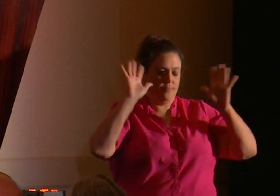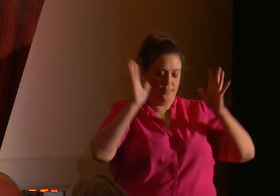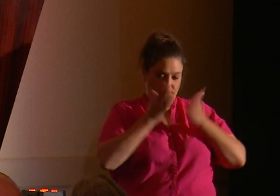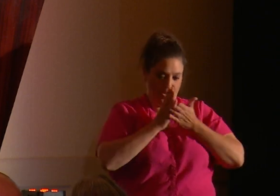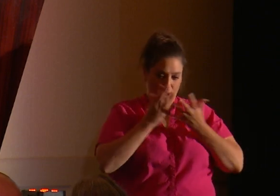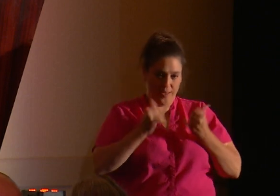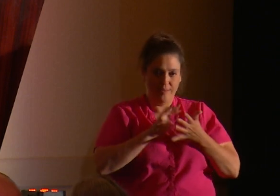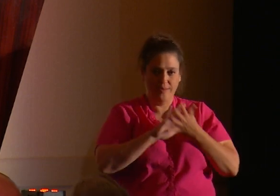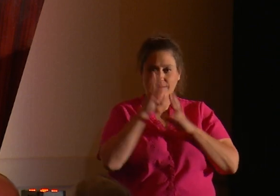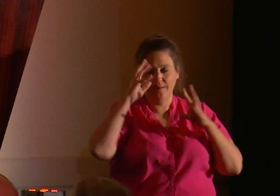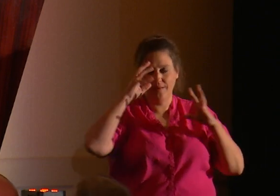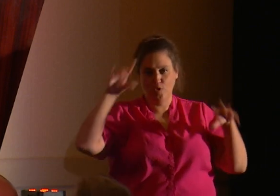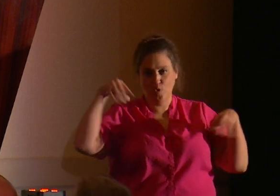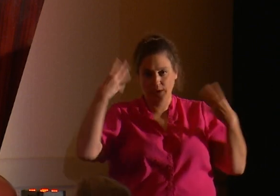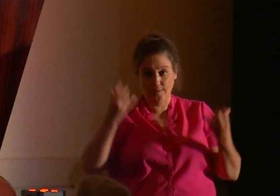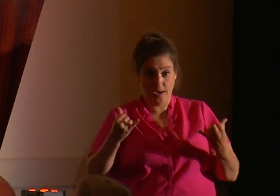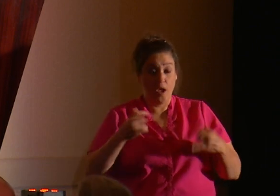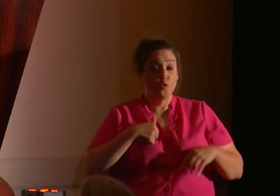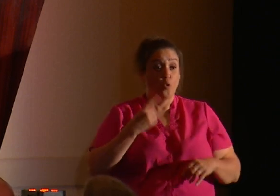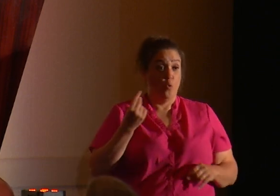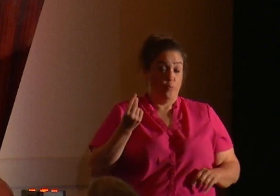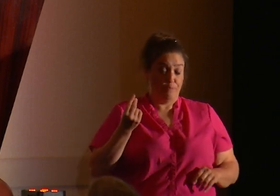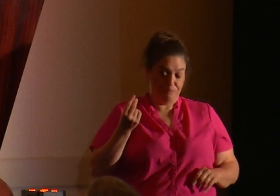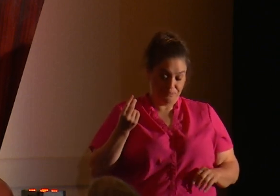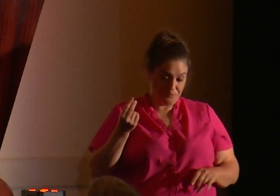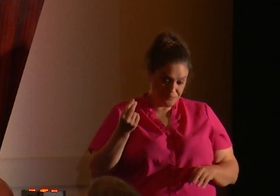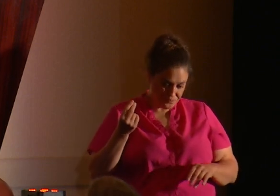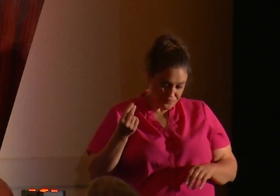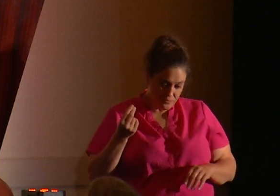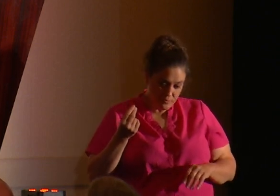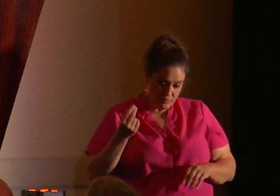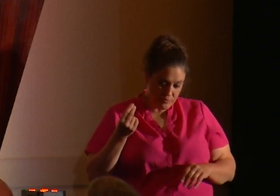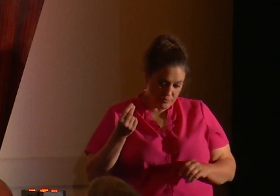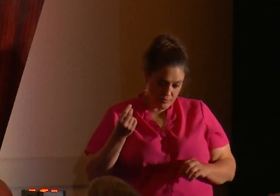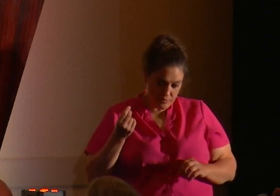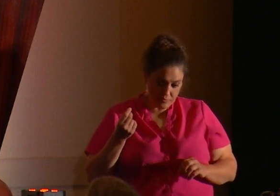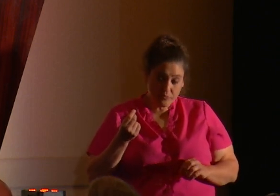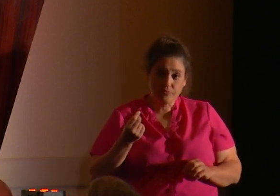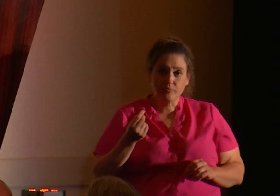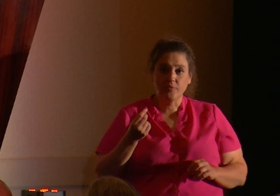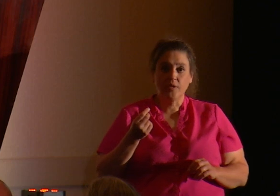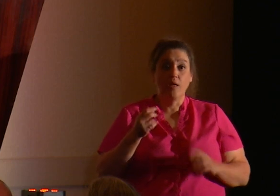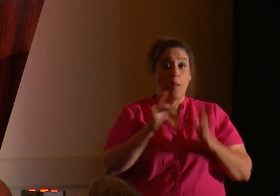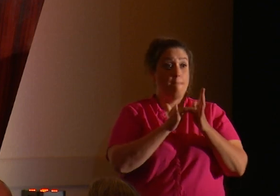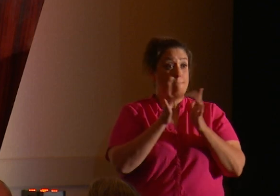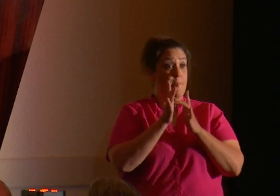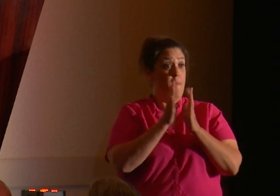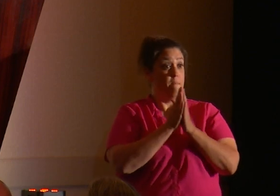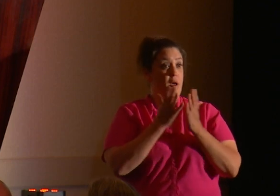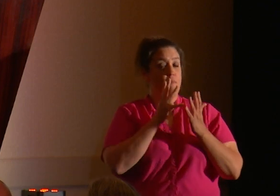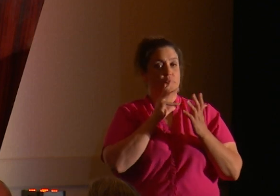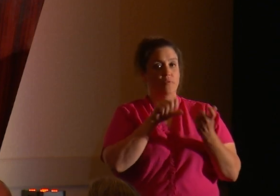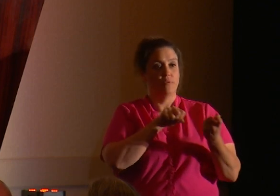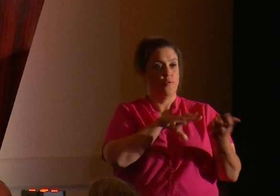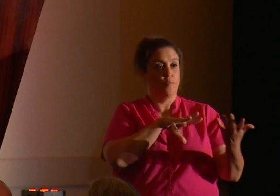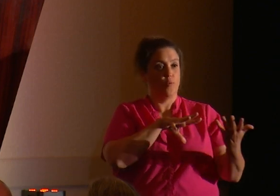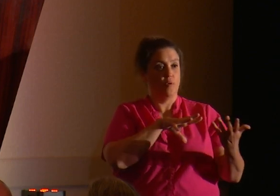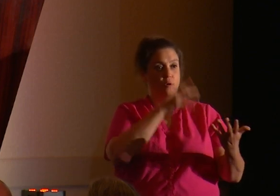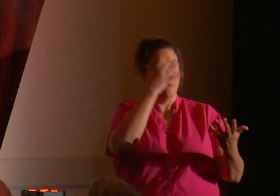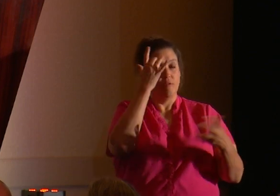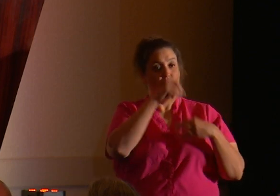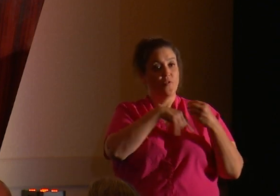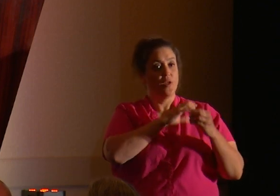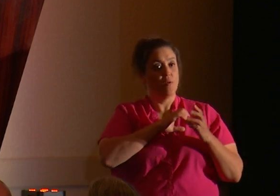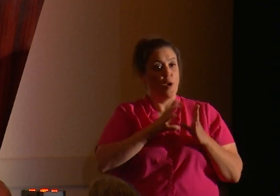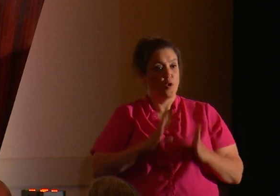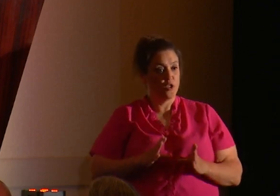now. So what I did was, I basically threw all my Bibles away, forgot all about Christianity, and I